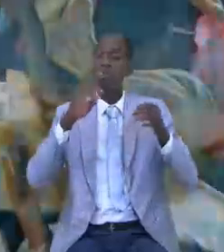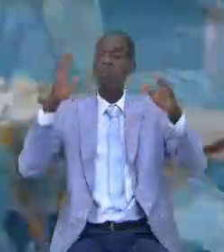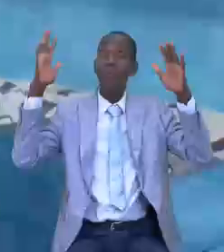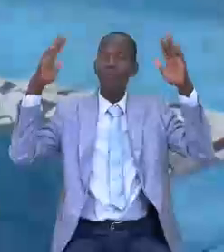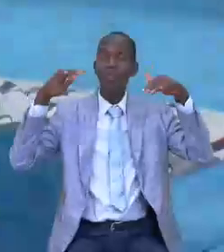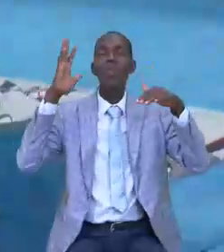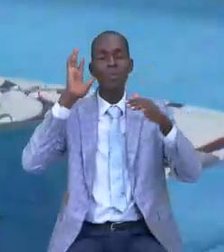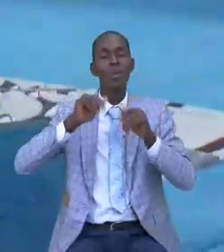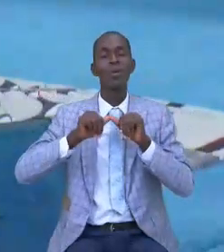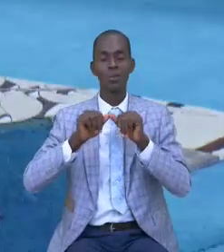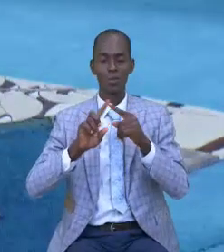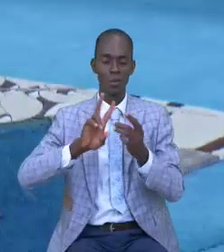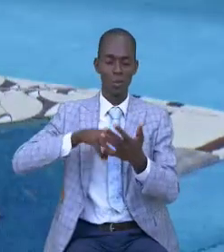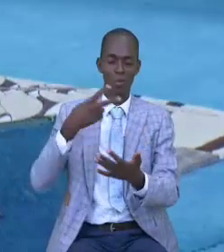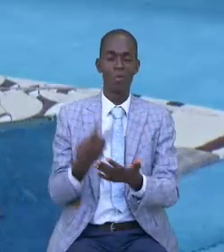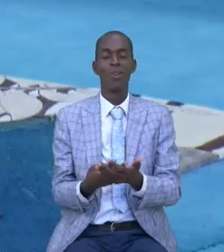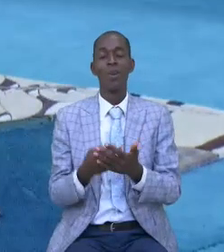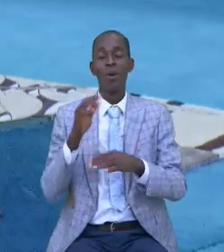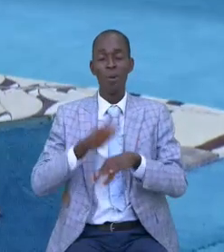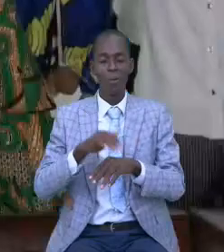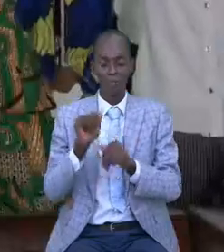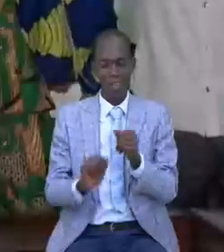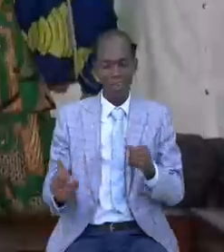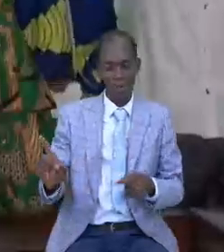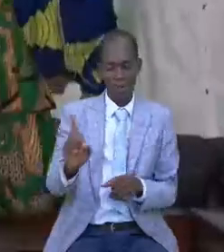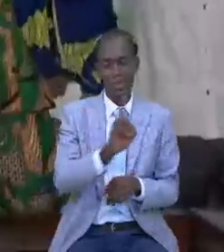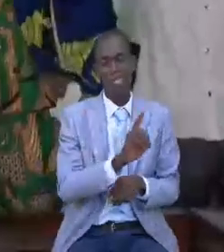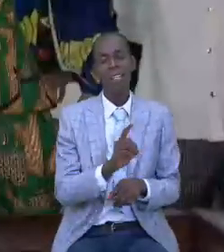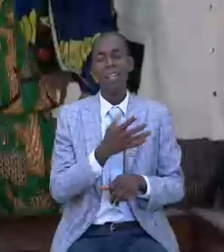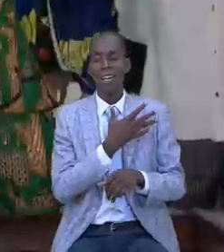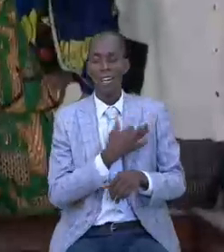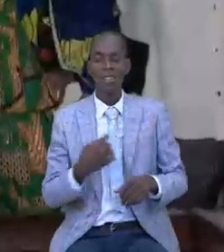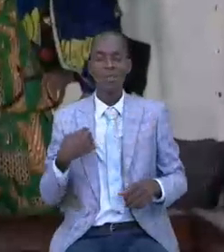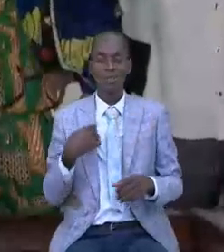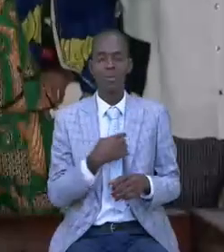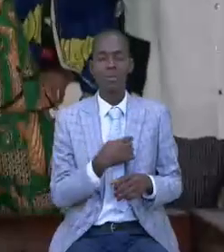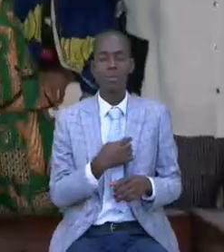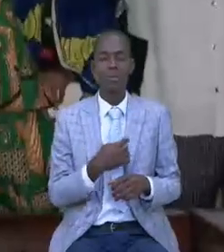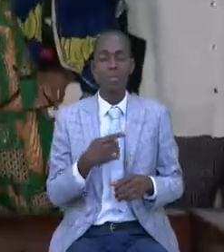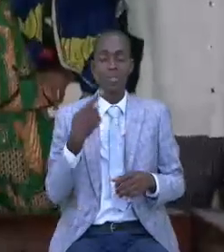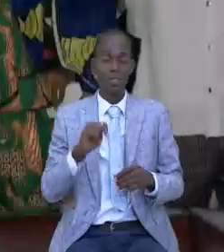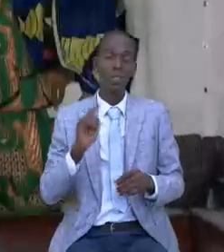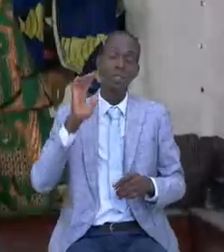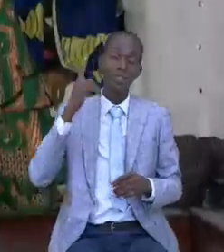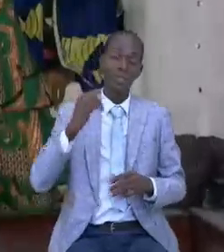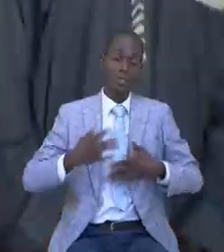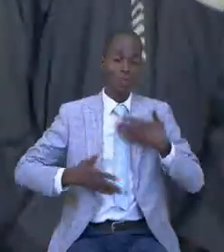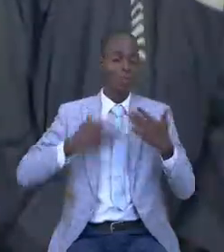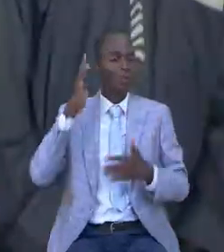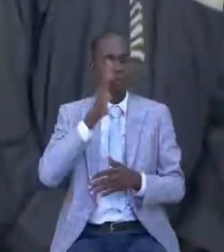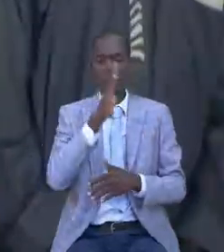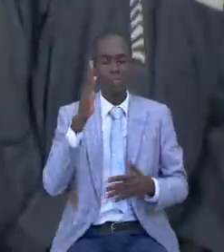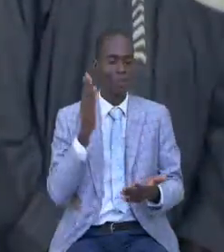begin to fall on everyone, and your joy will never stop in our